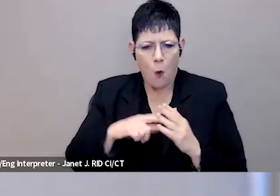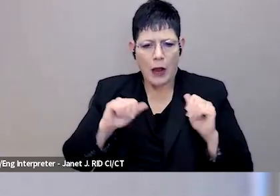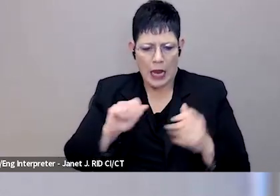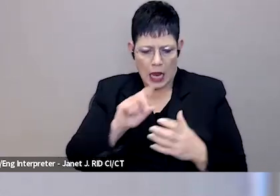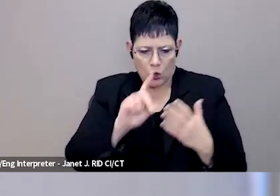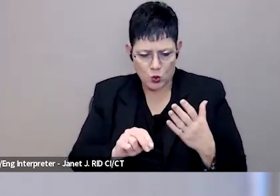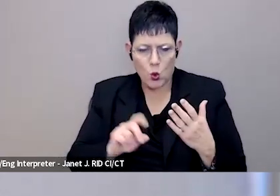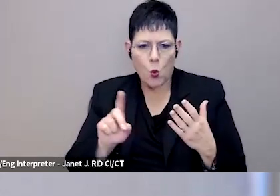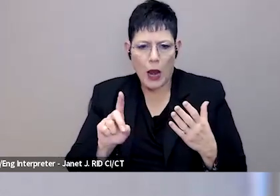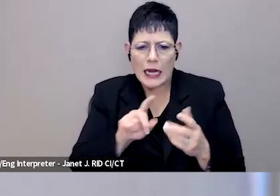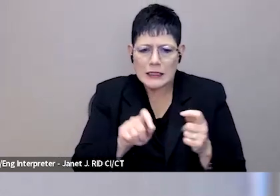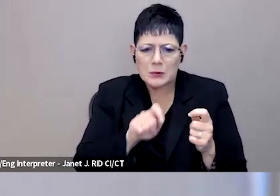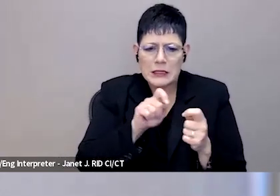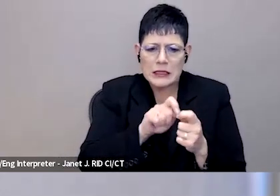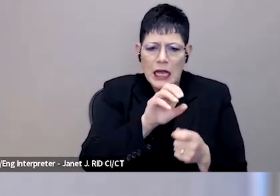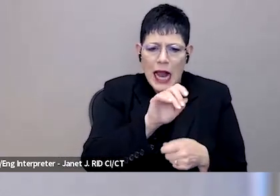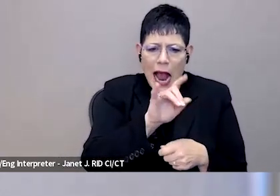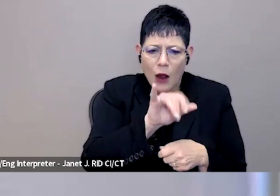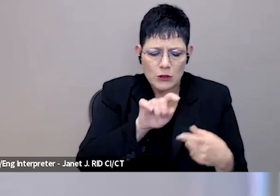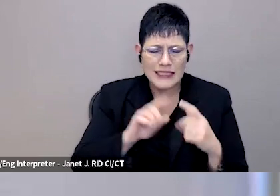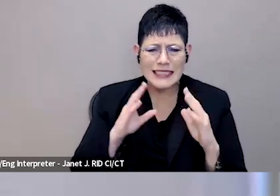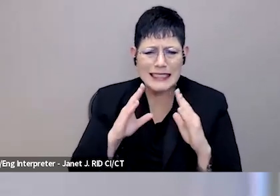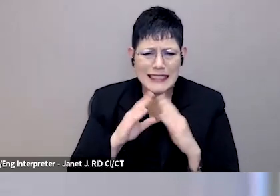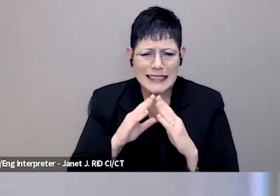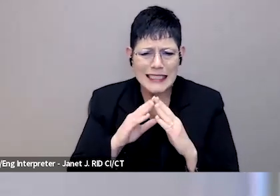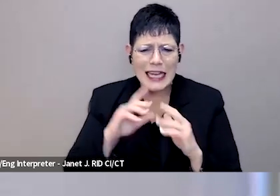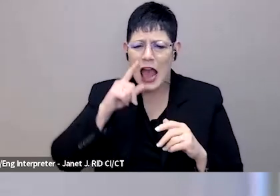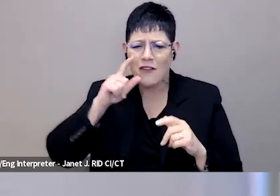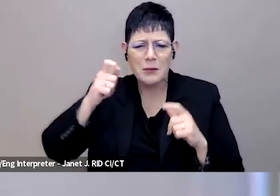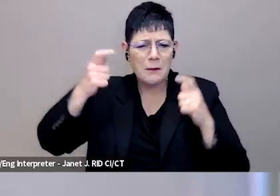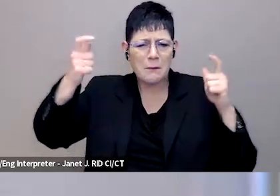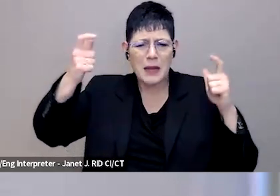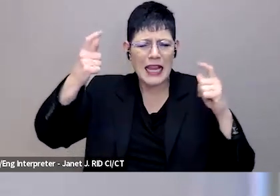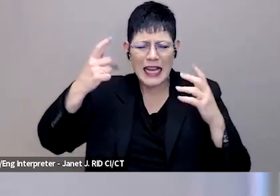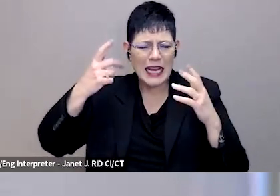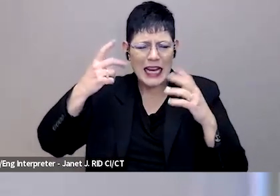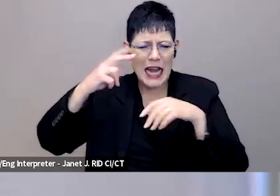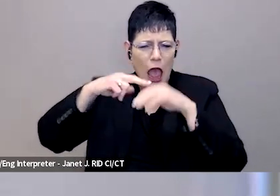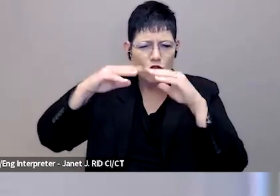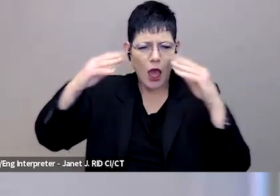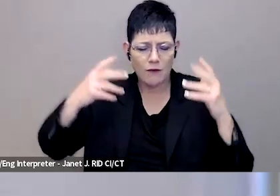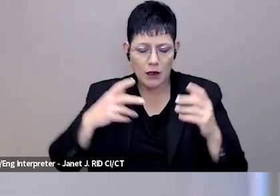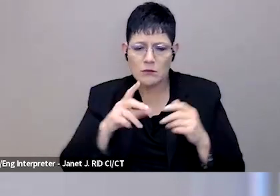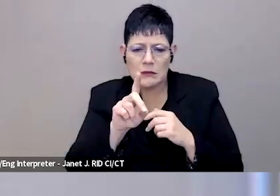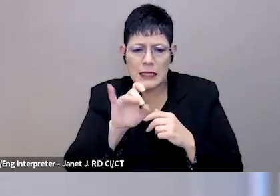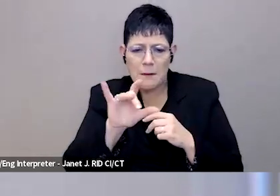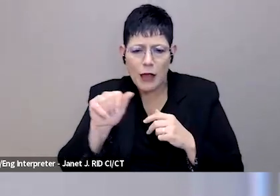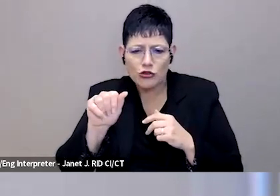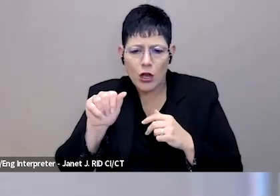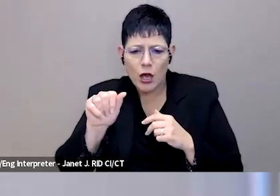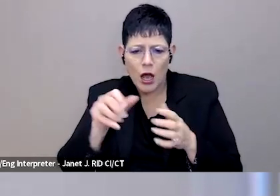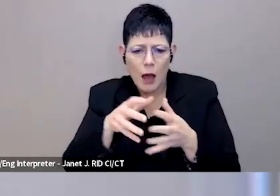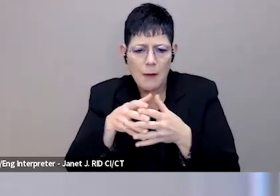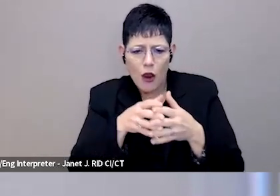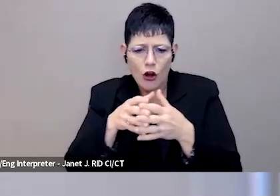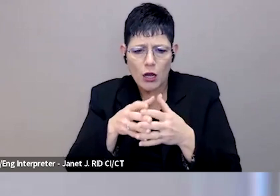taken in counties, in cities, and we operate Dementia Friendly America, looking at supporting caregivers of people who are